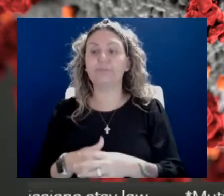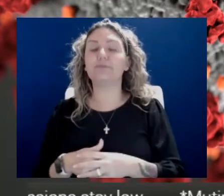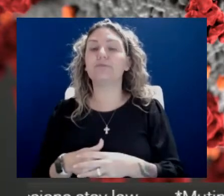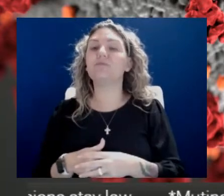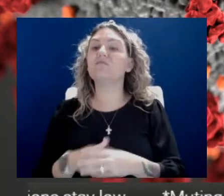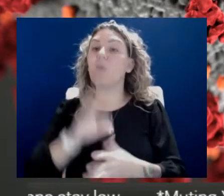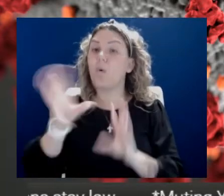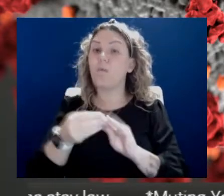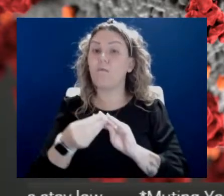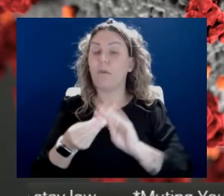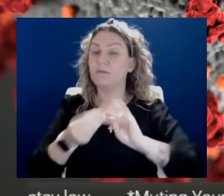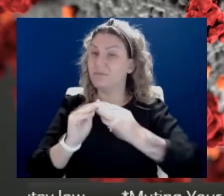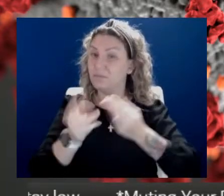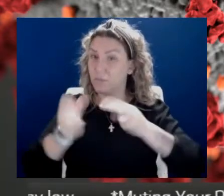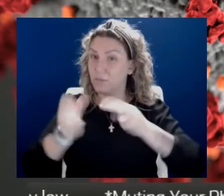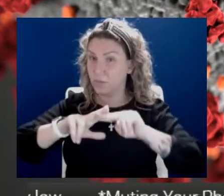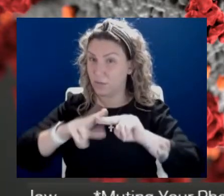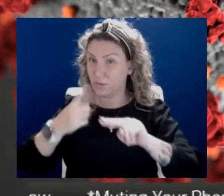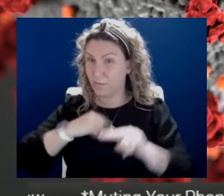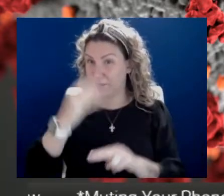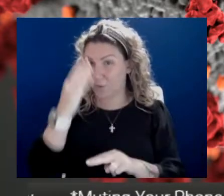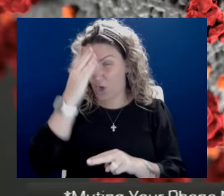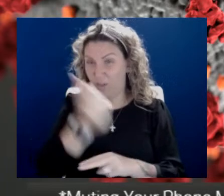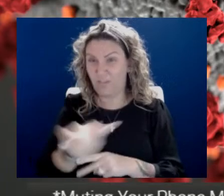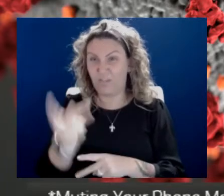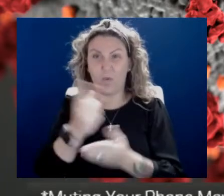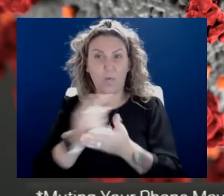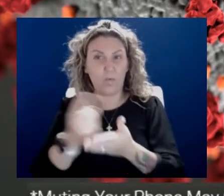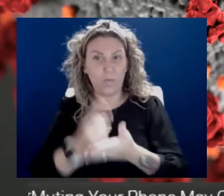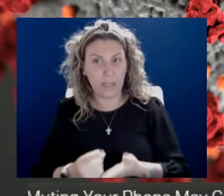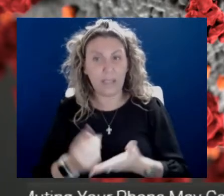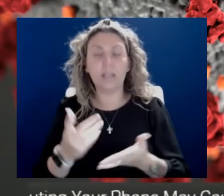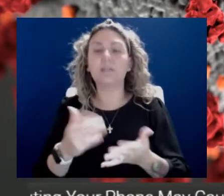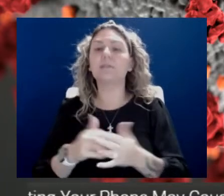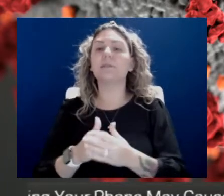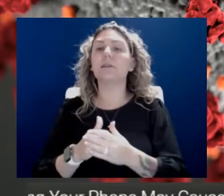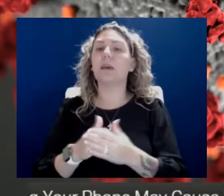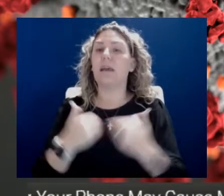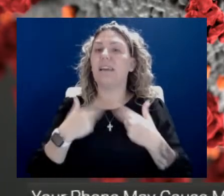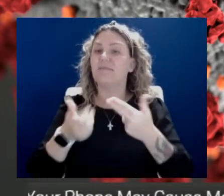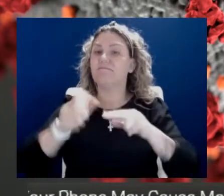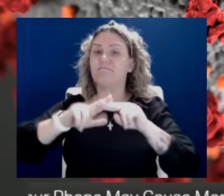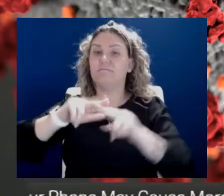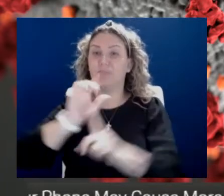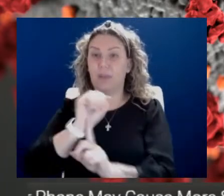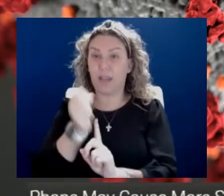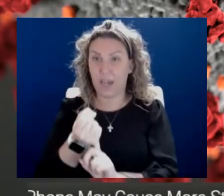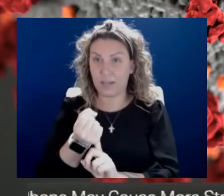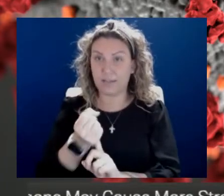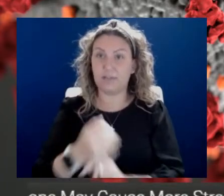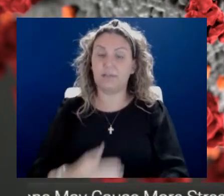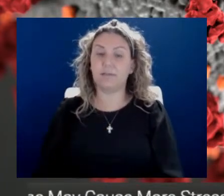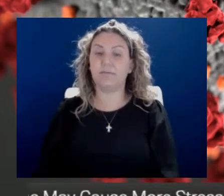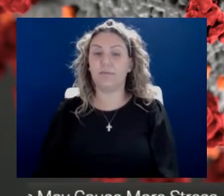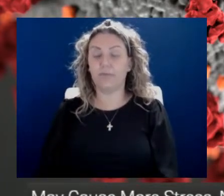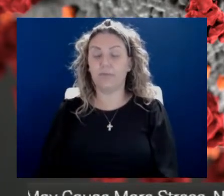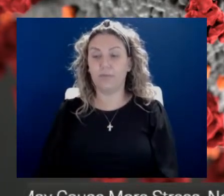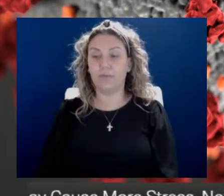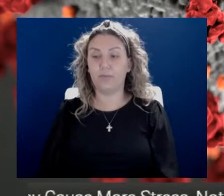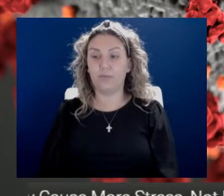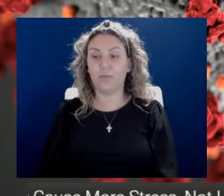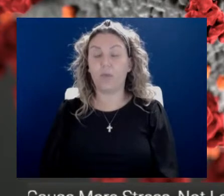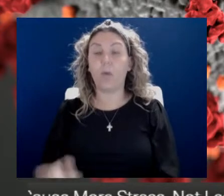We know for quite a few weeks now we have had increased cases that have been